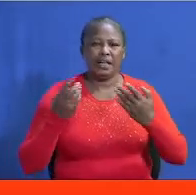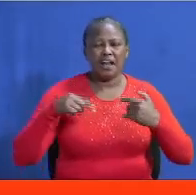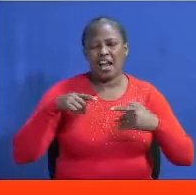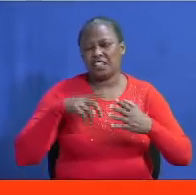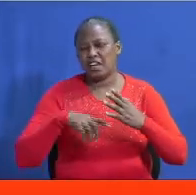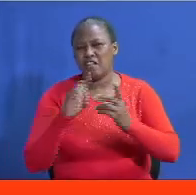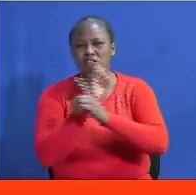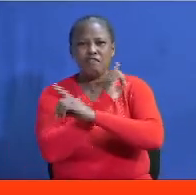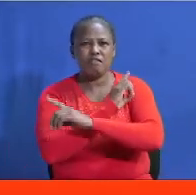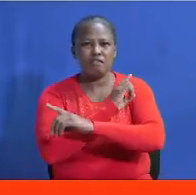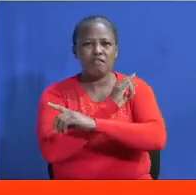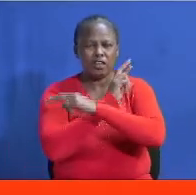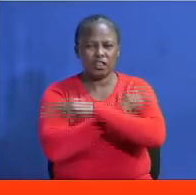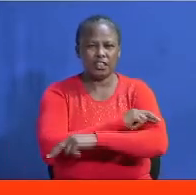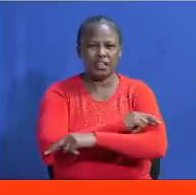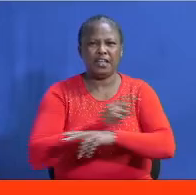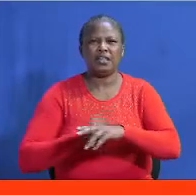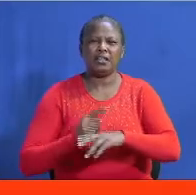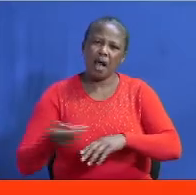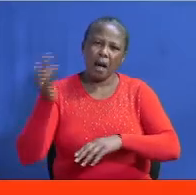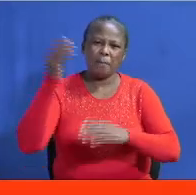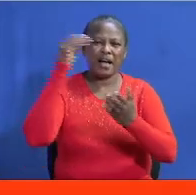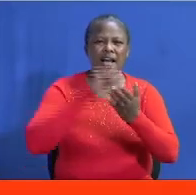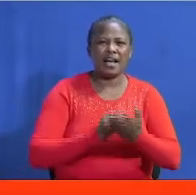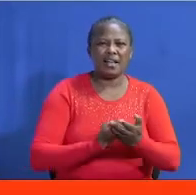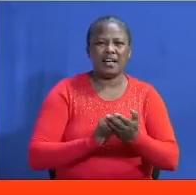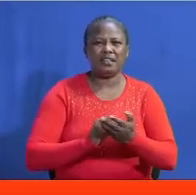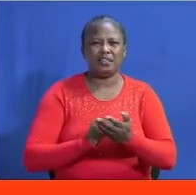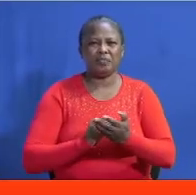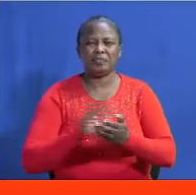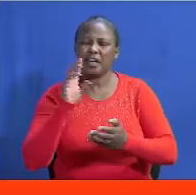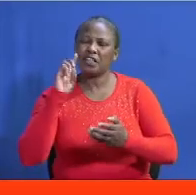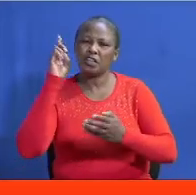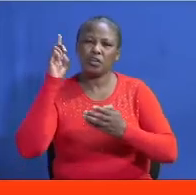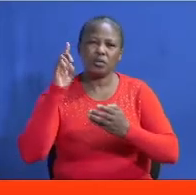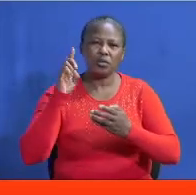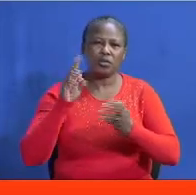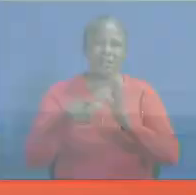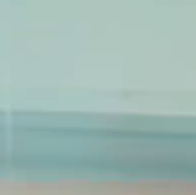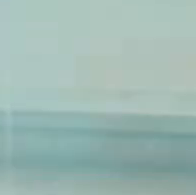KUTV Primetime News. In a moment, we shall be coming back with more. So keep it right here. See you on the other side.